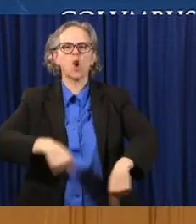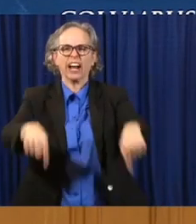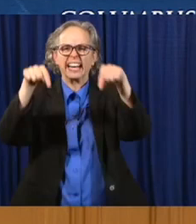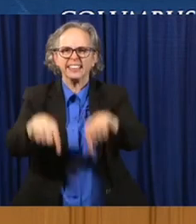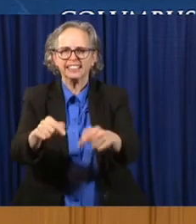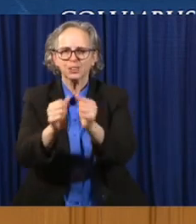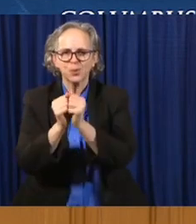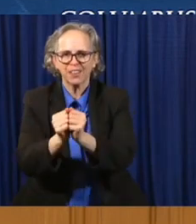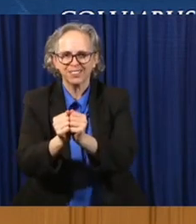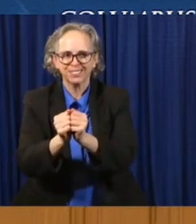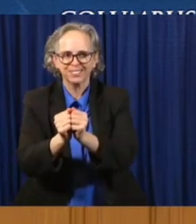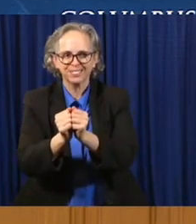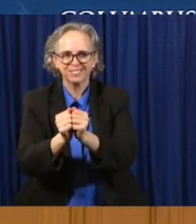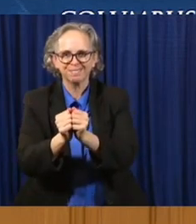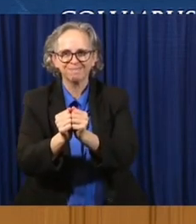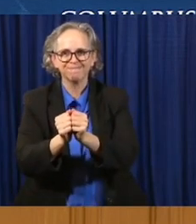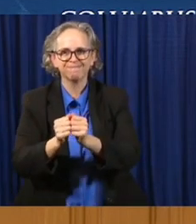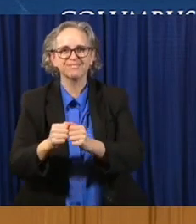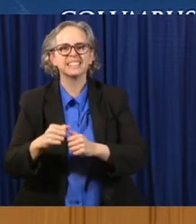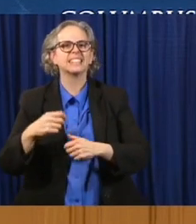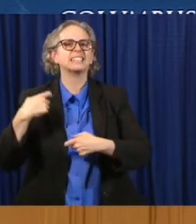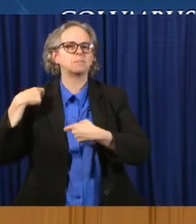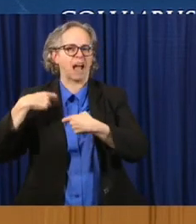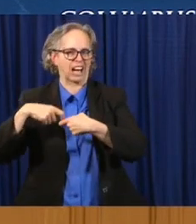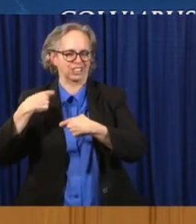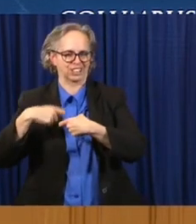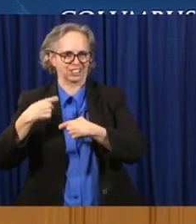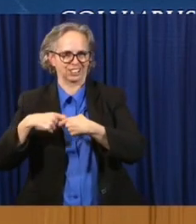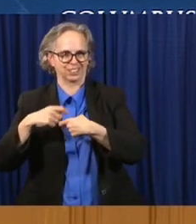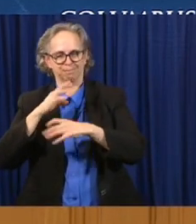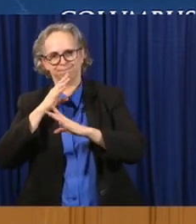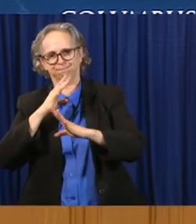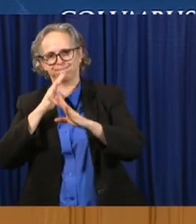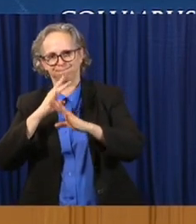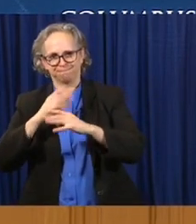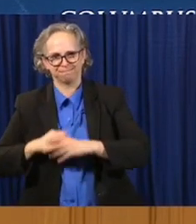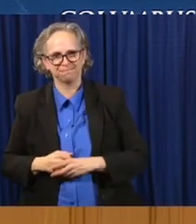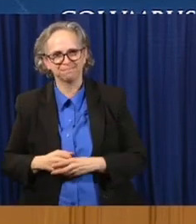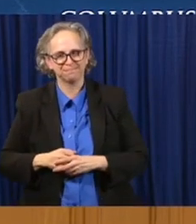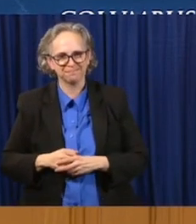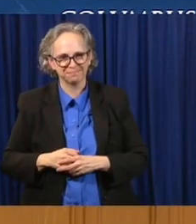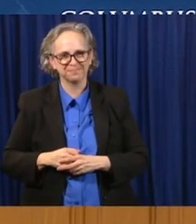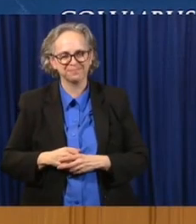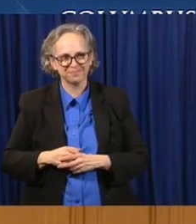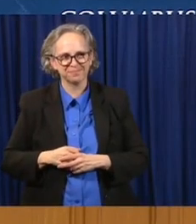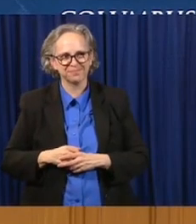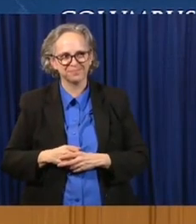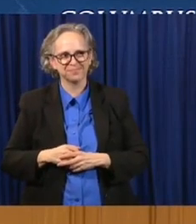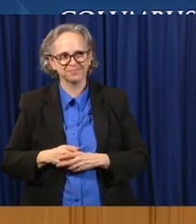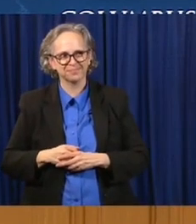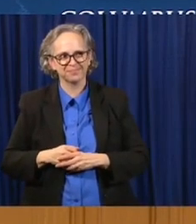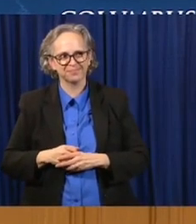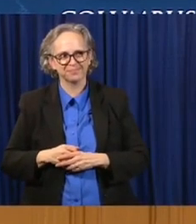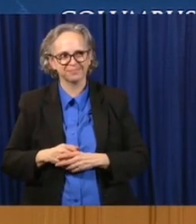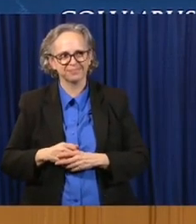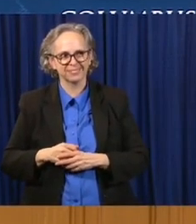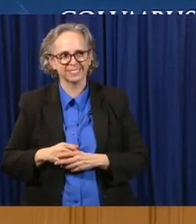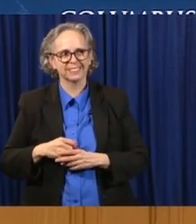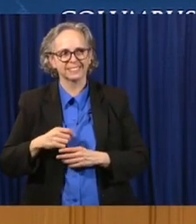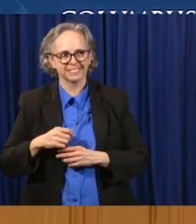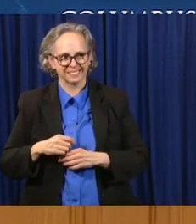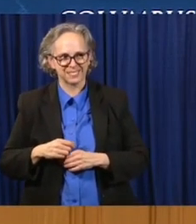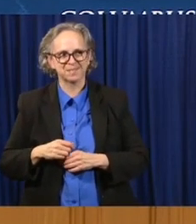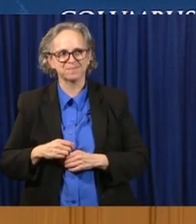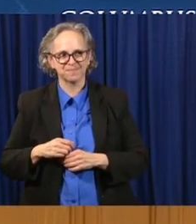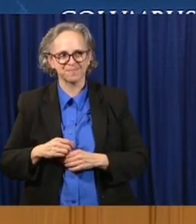en casa es la mejor solución de estar tranquilo y de que todo pase. Nos vemos pronto. Un abrazo